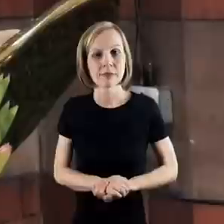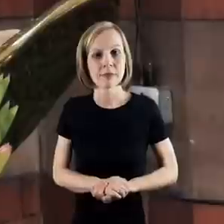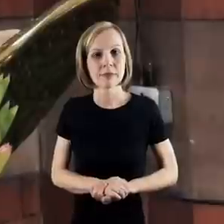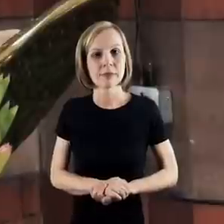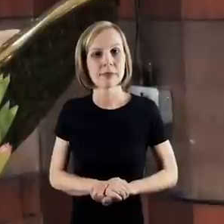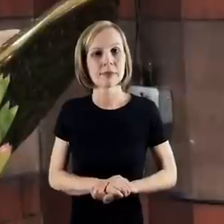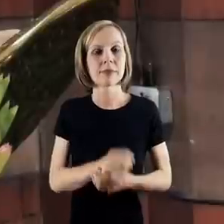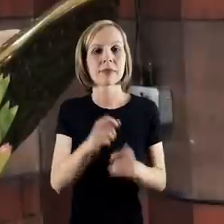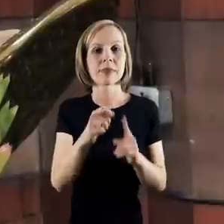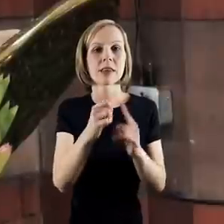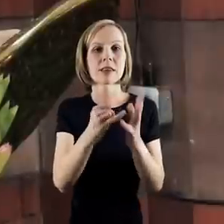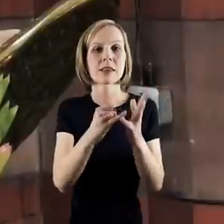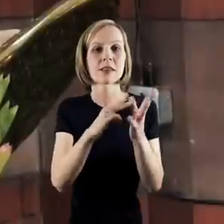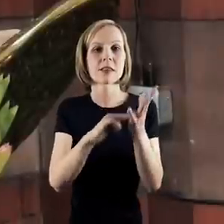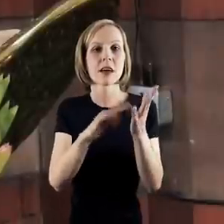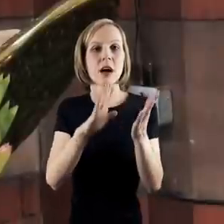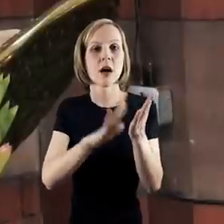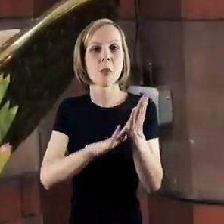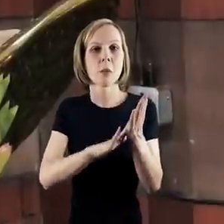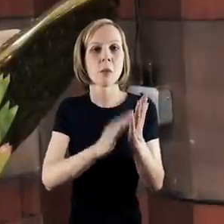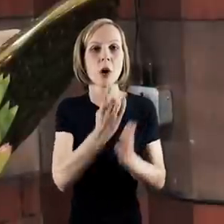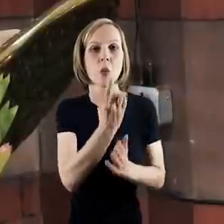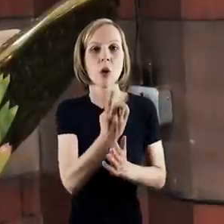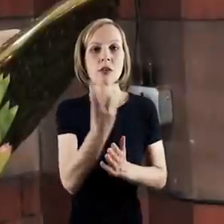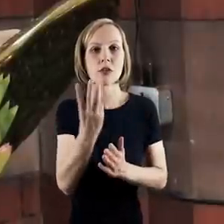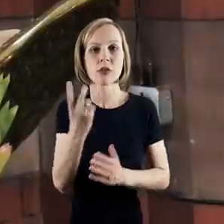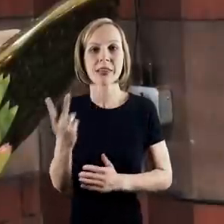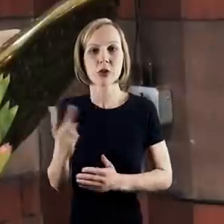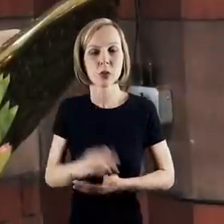A reading from Psalm 132.